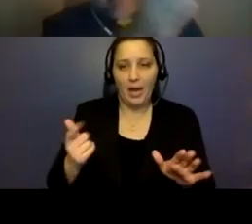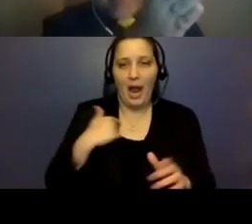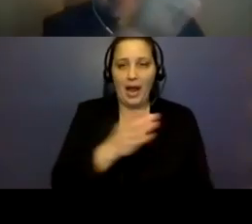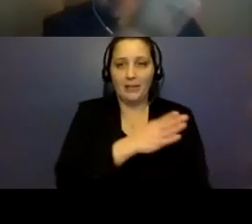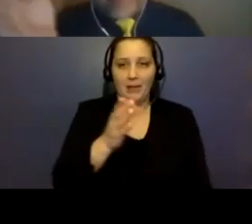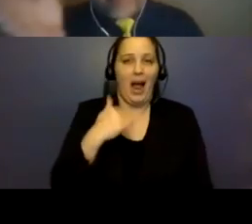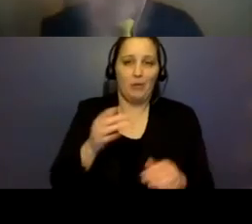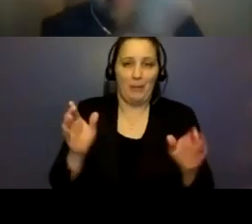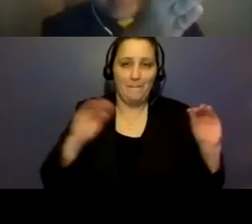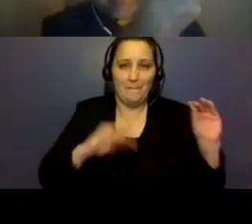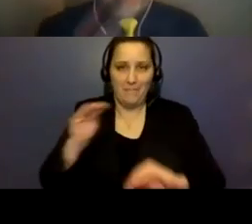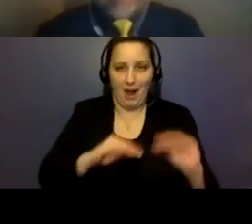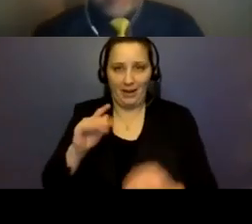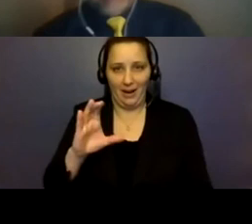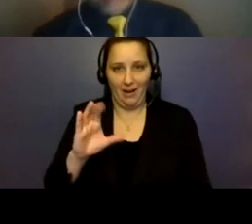Connex.